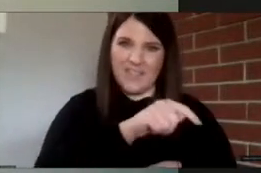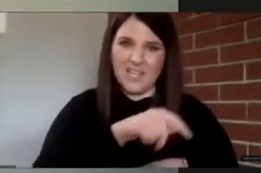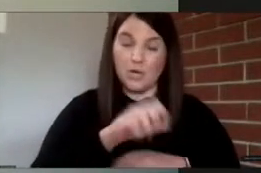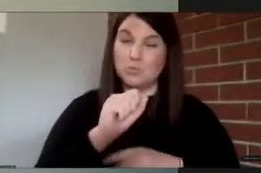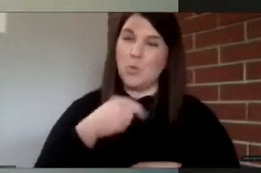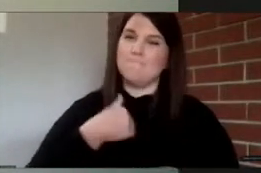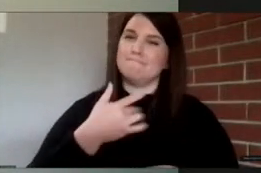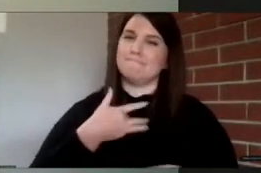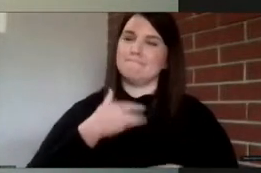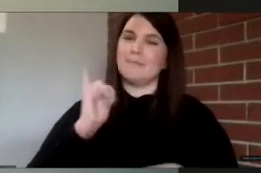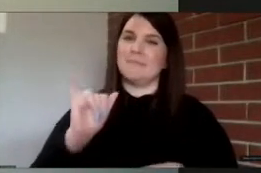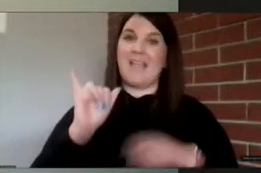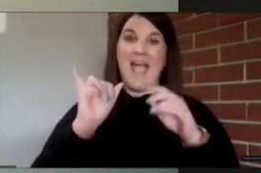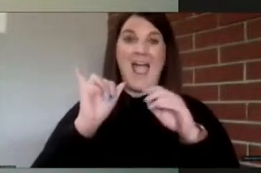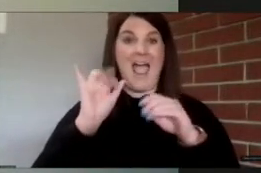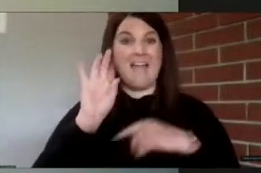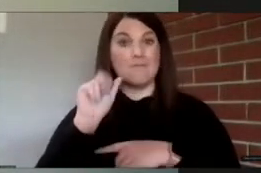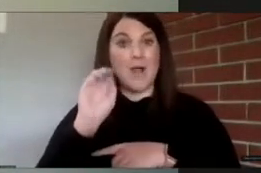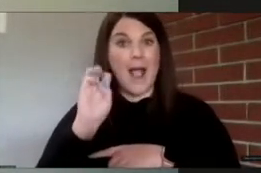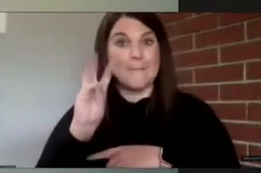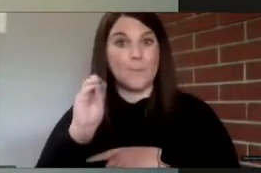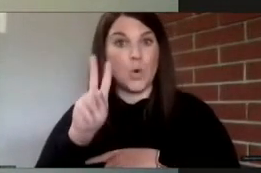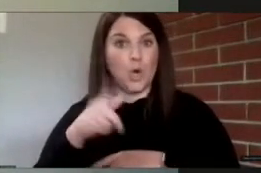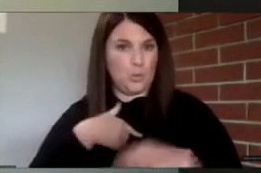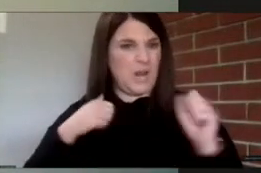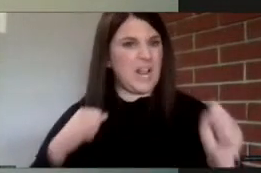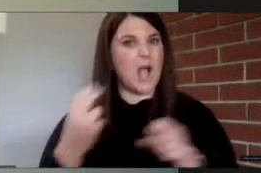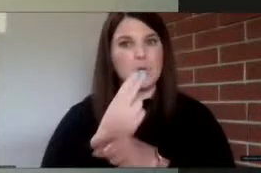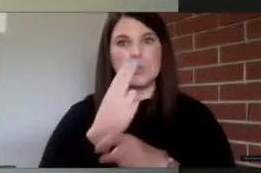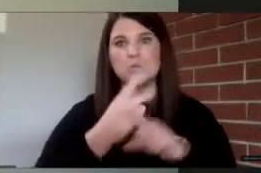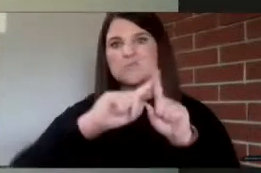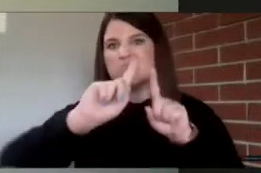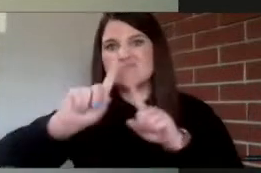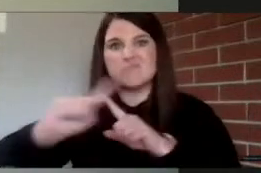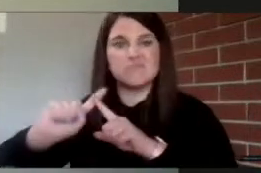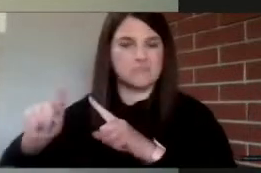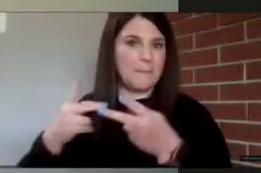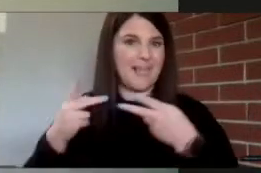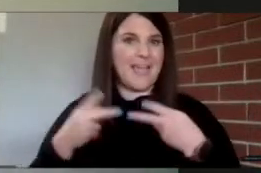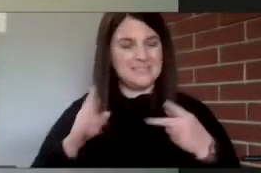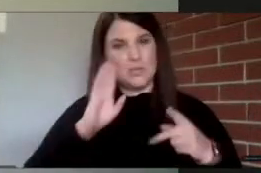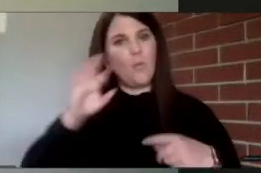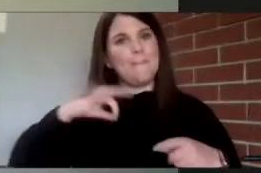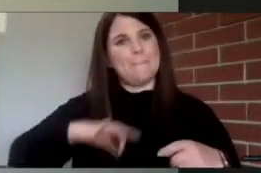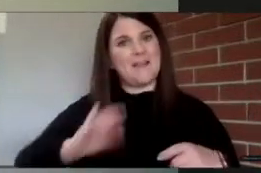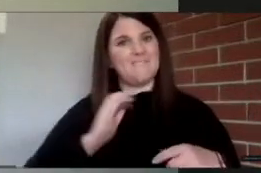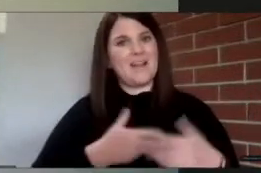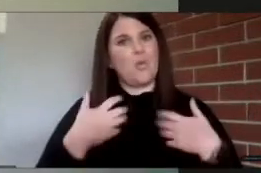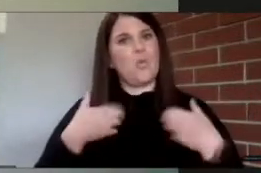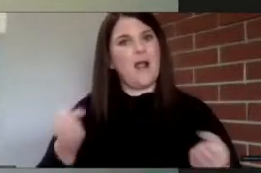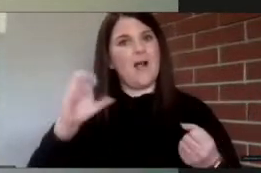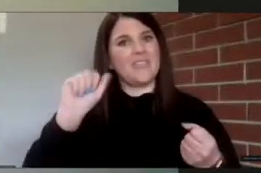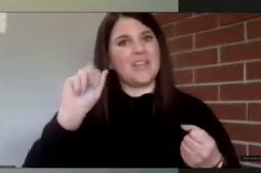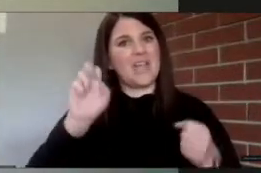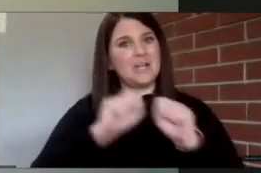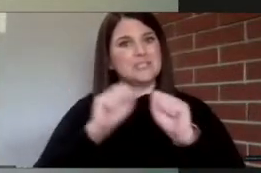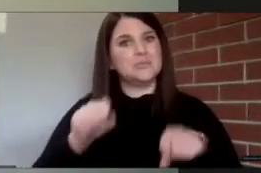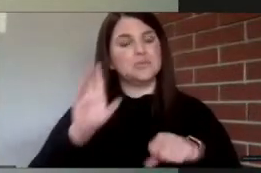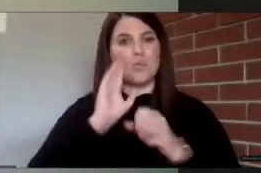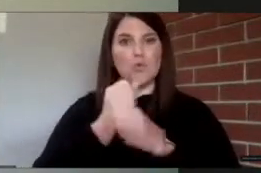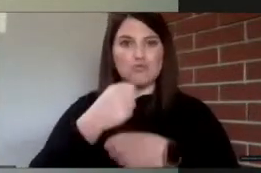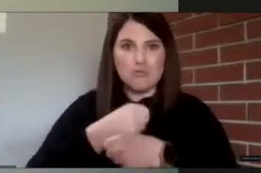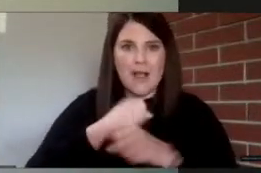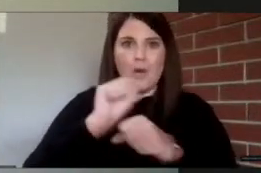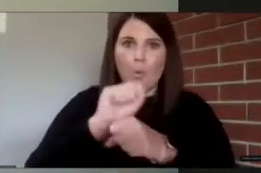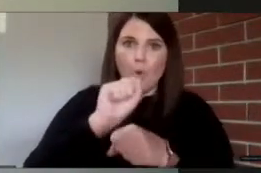be used across multiple contexts and benefit our healthcare system by creating a workforce